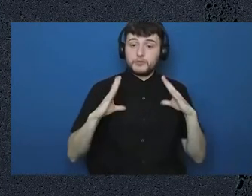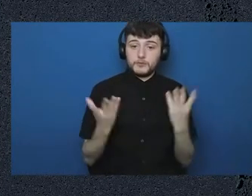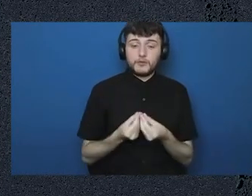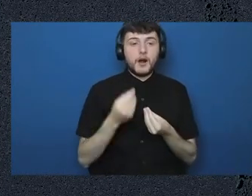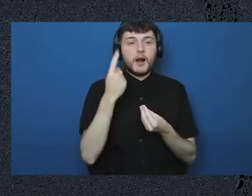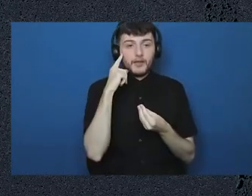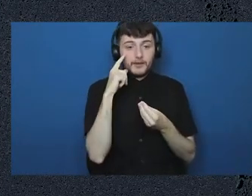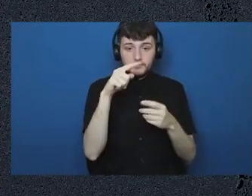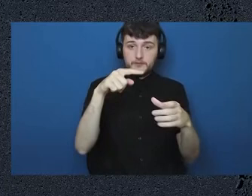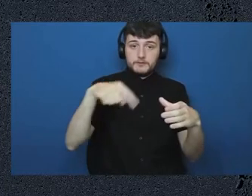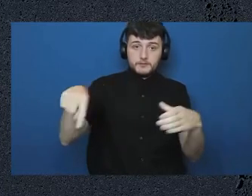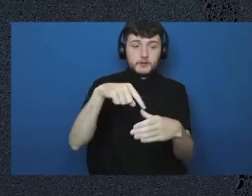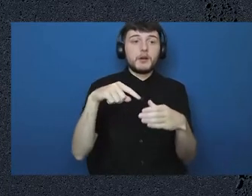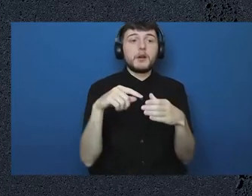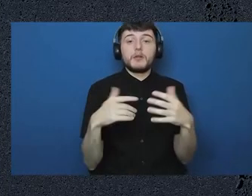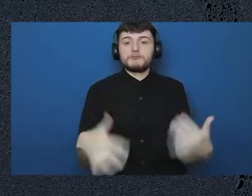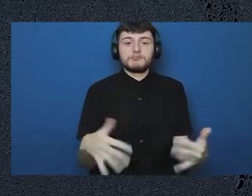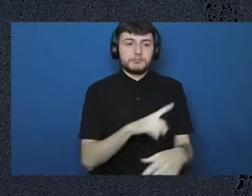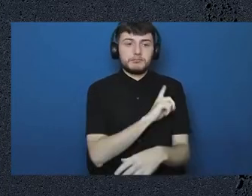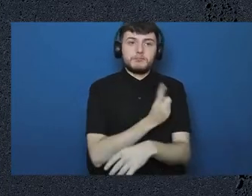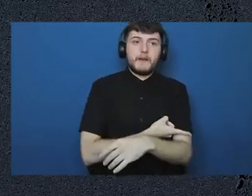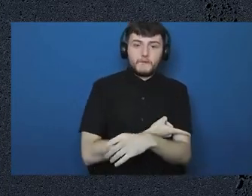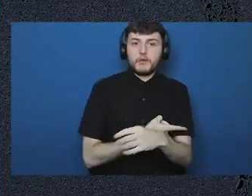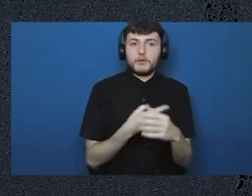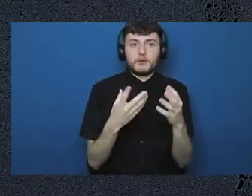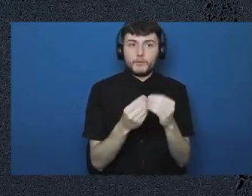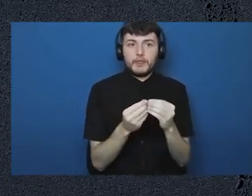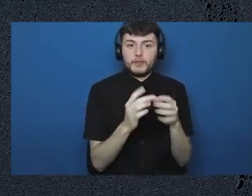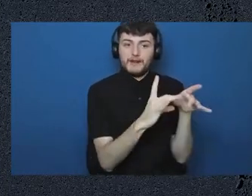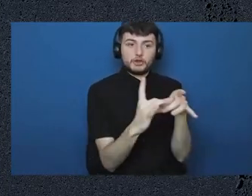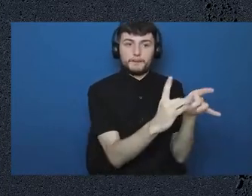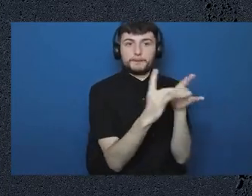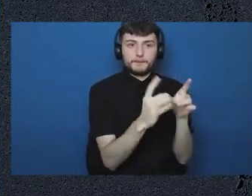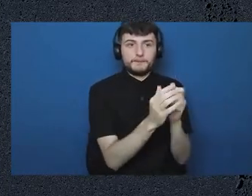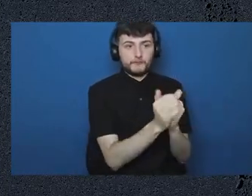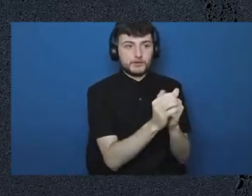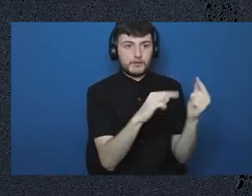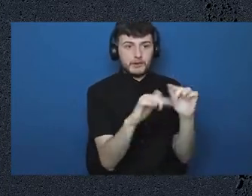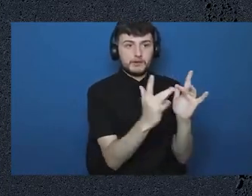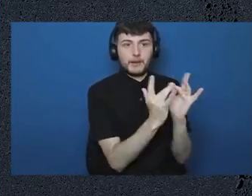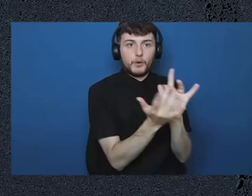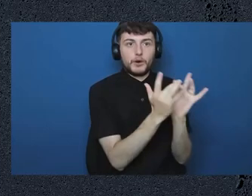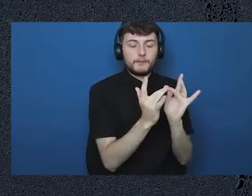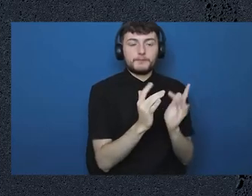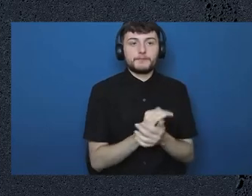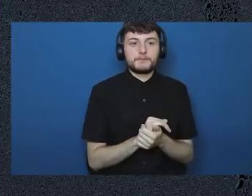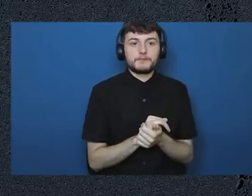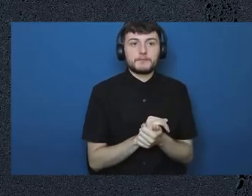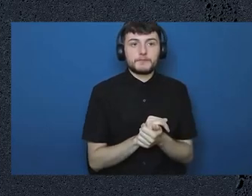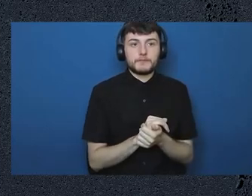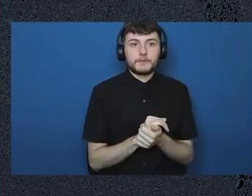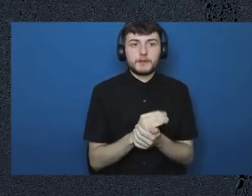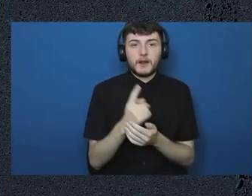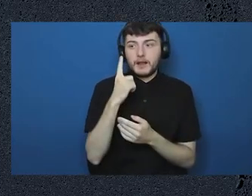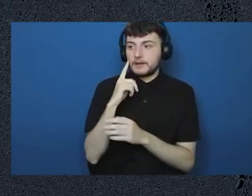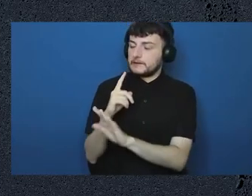particularly powerful at relationships often. So I think we had one. You can squeeze it in. It's got to be 10